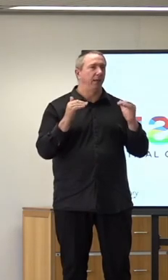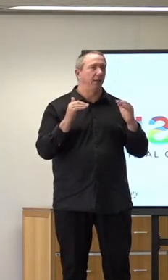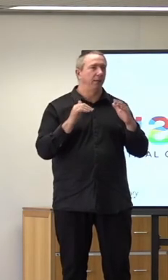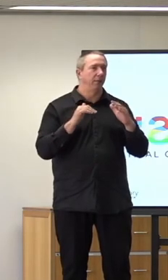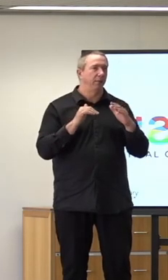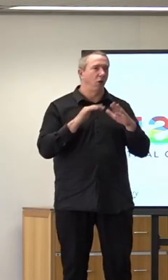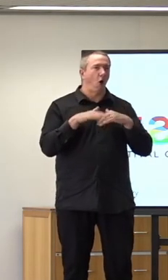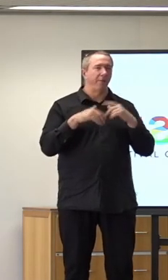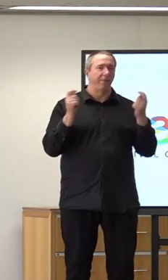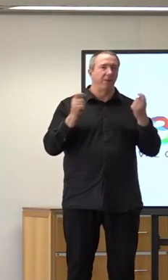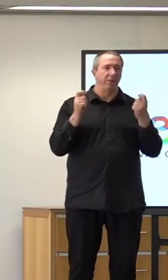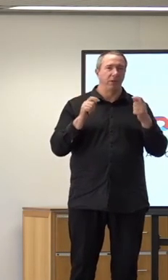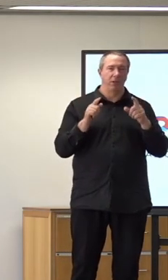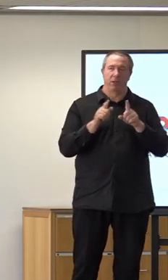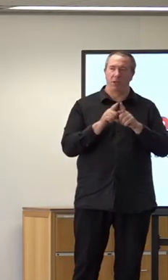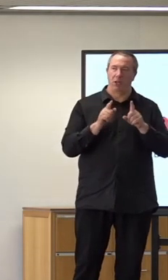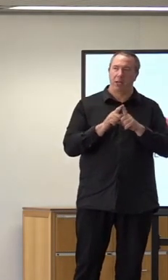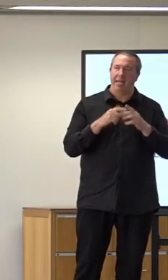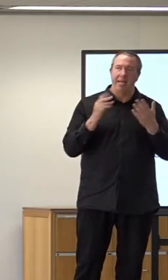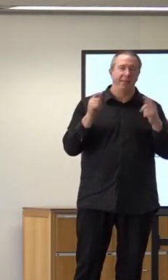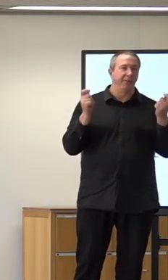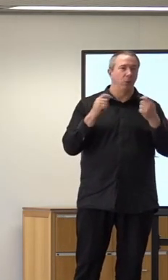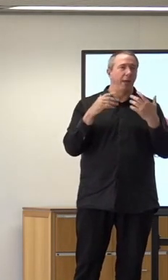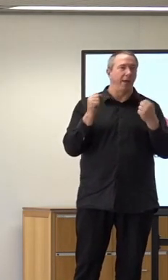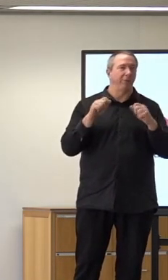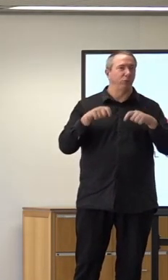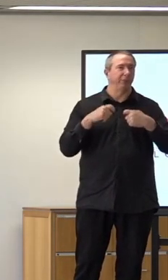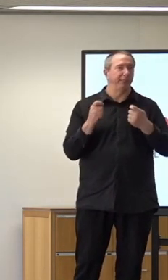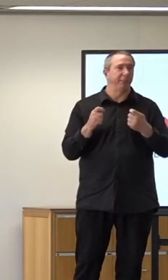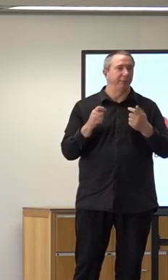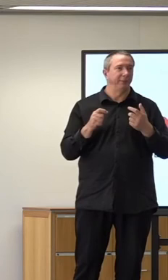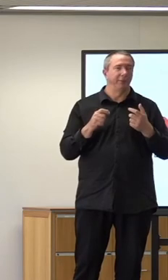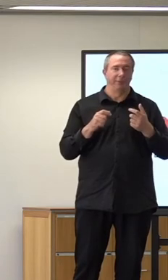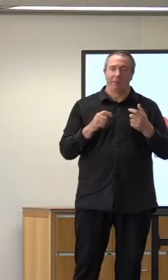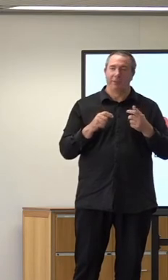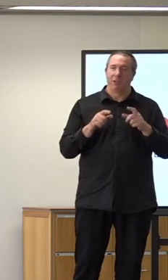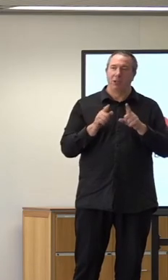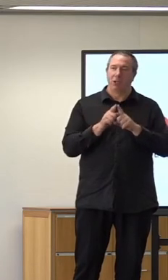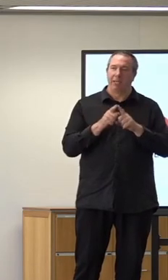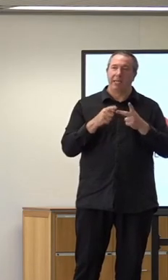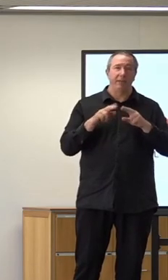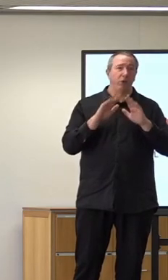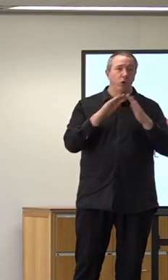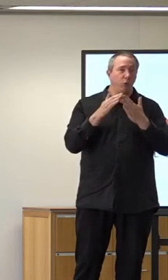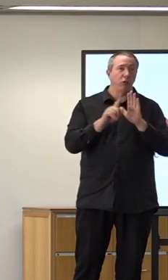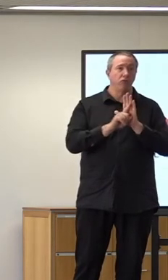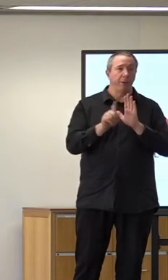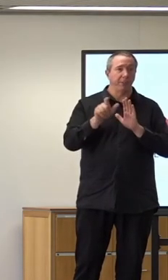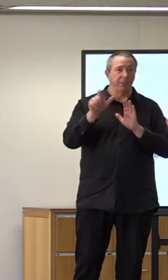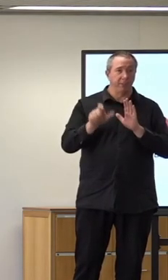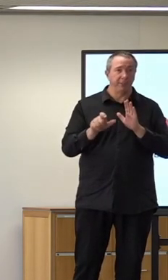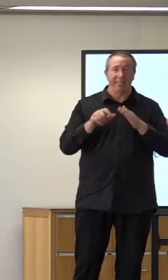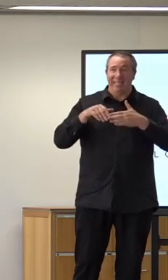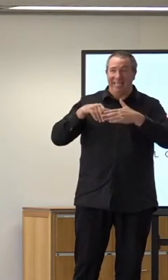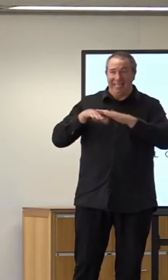the festival and around every show the festival presents, to look at if there is a community represented inside